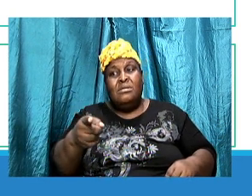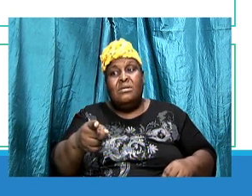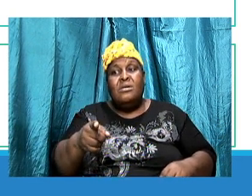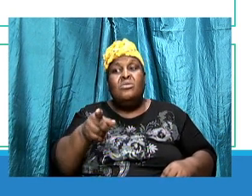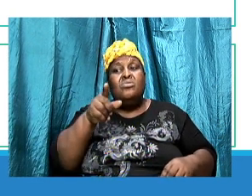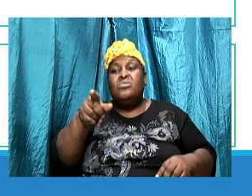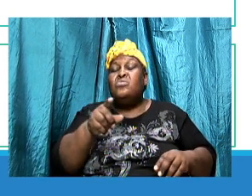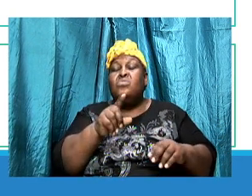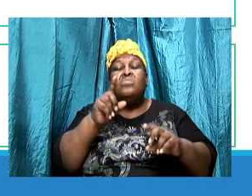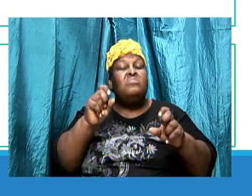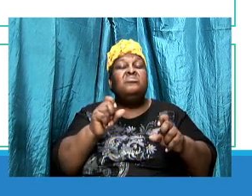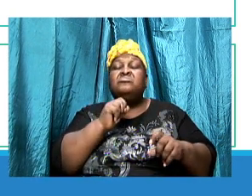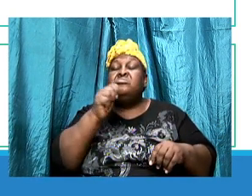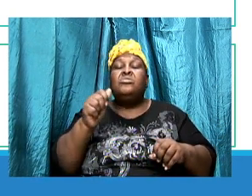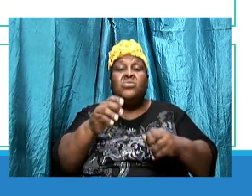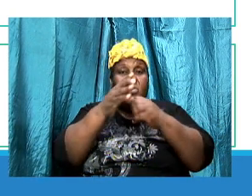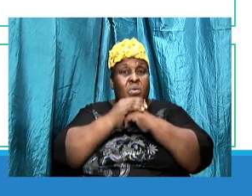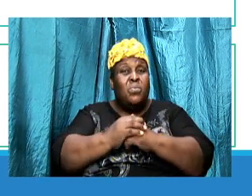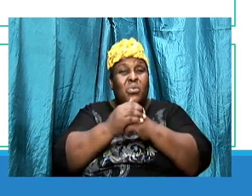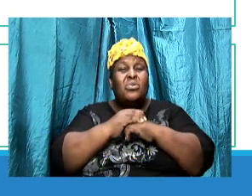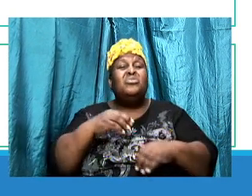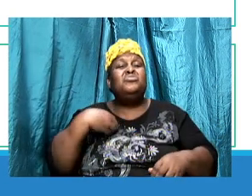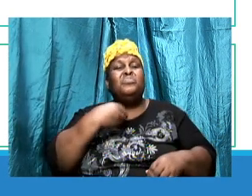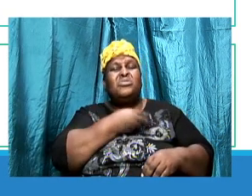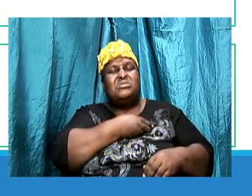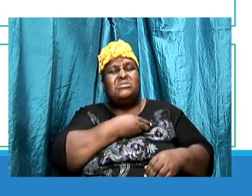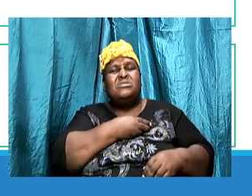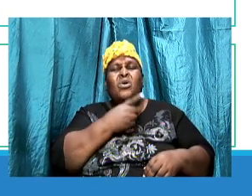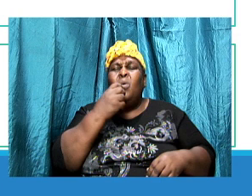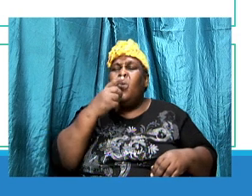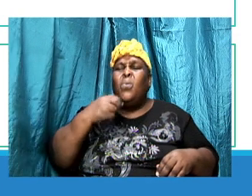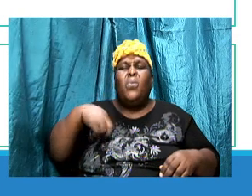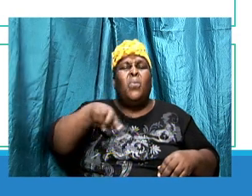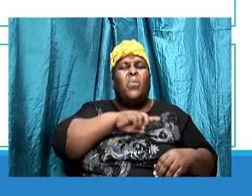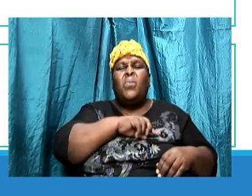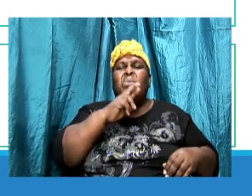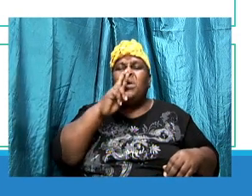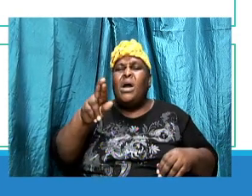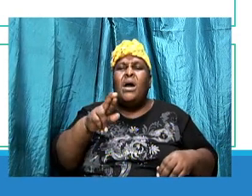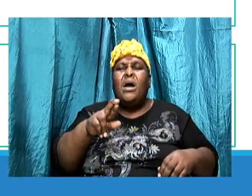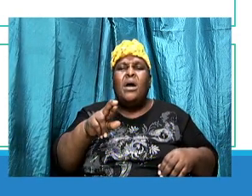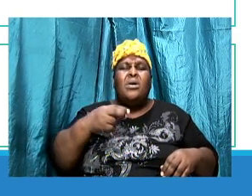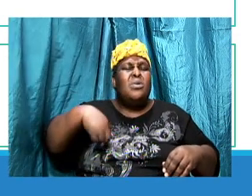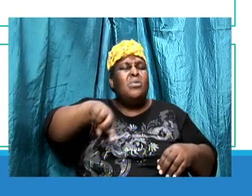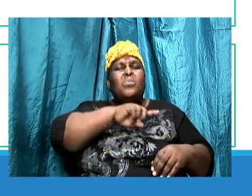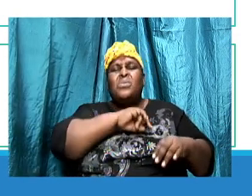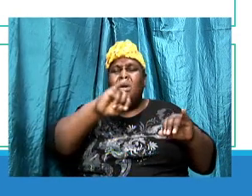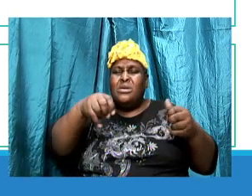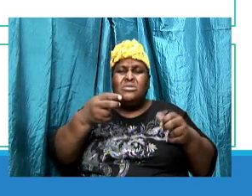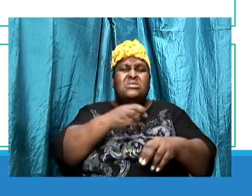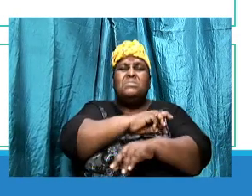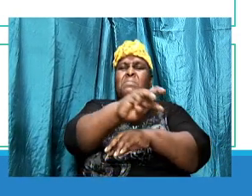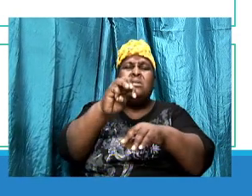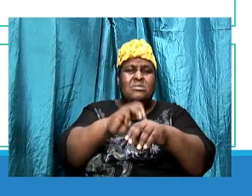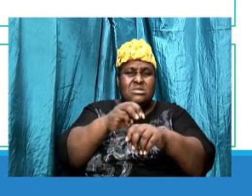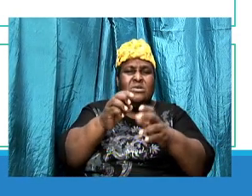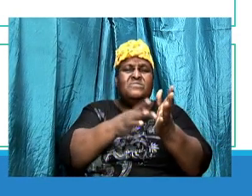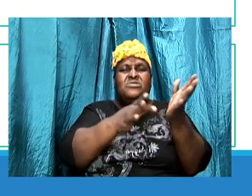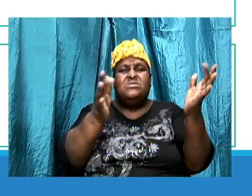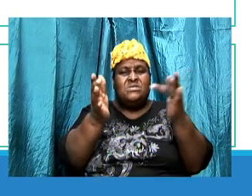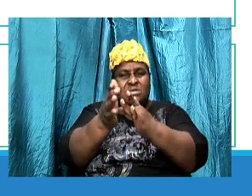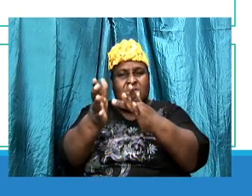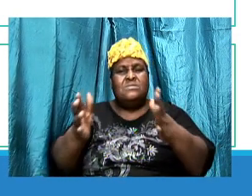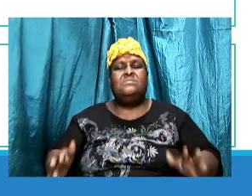us, because this is, you know, this is who we are. This is what we're doing. We're just ministers of Christ. Next slide,